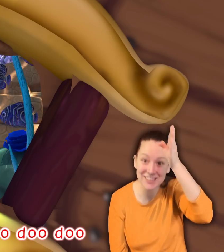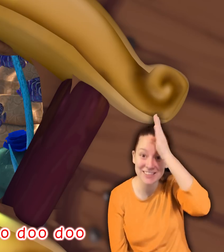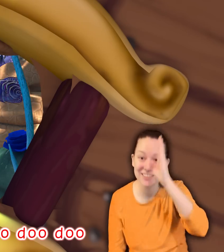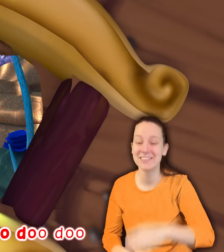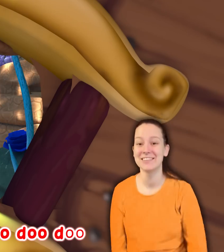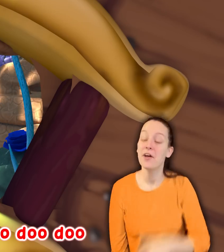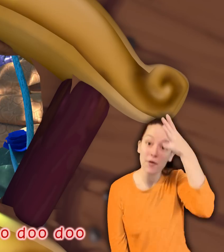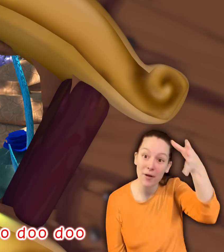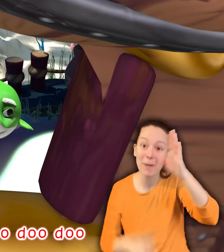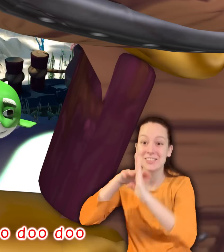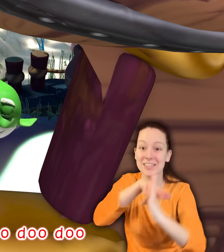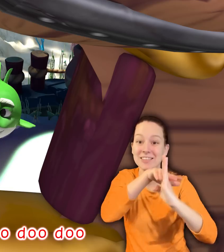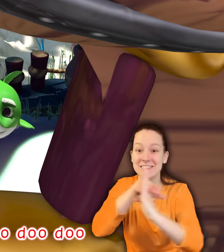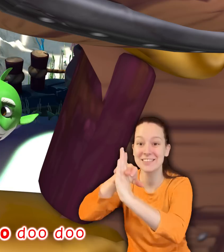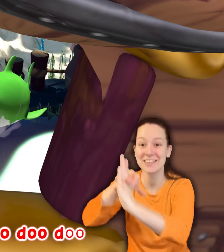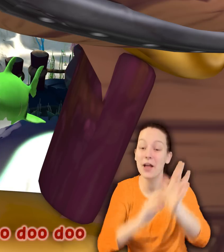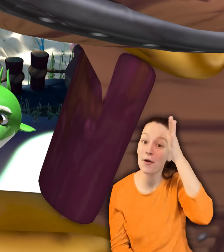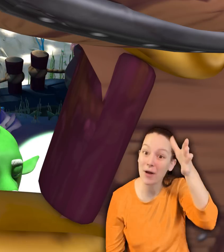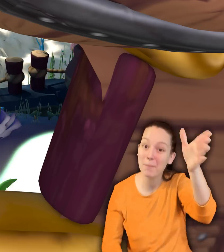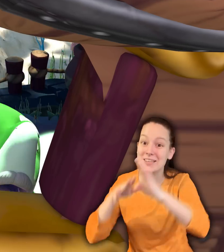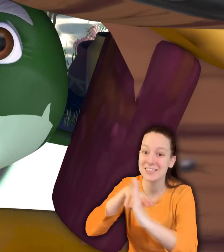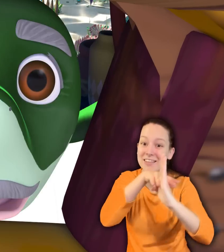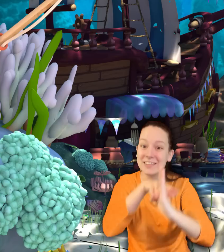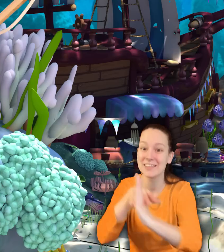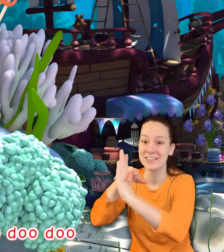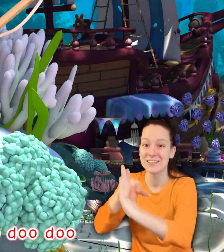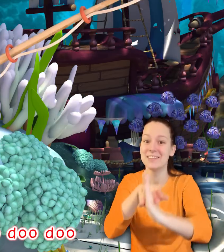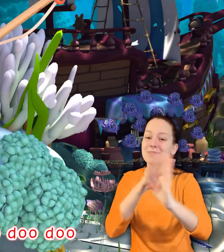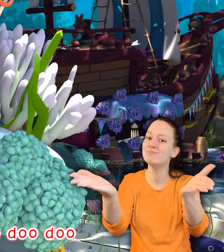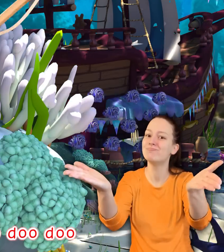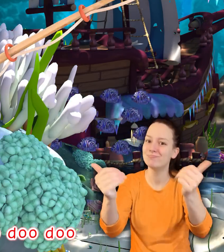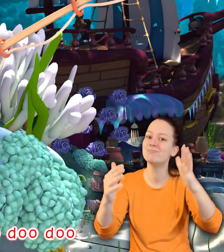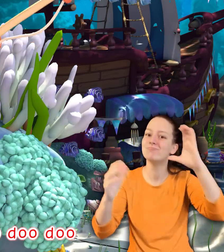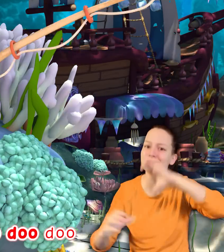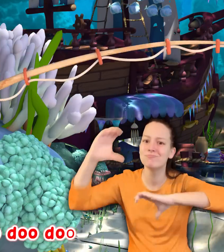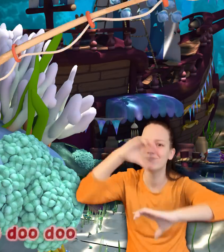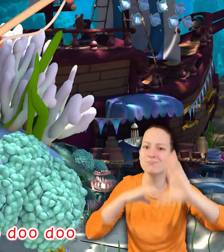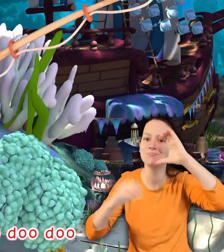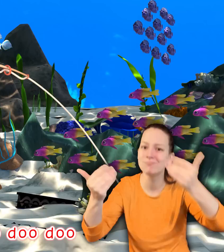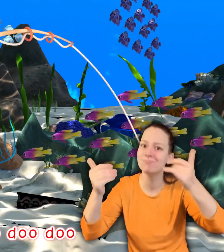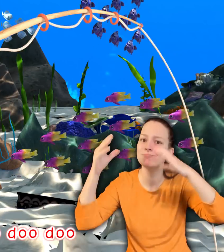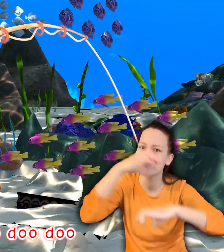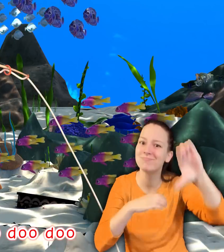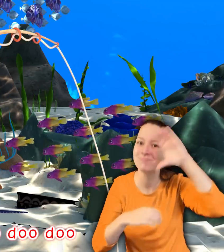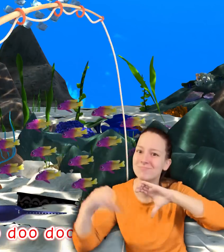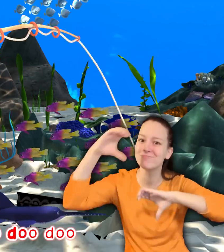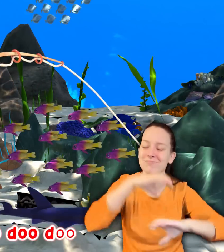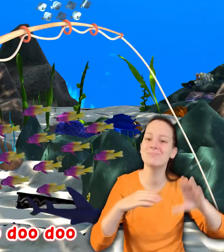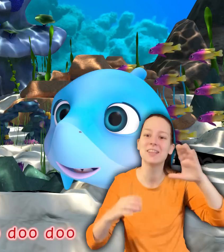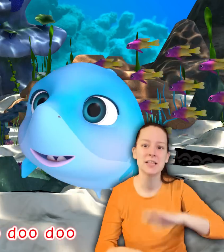shark do do do do do do grandpa shark do do do do do grandpa shark Let's Go Hunt Let's Go